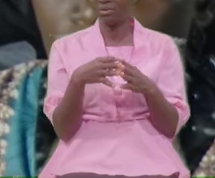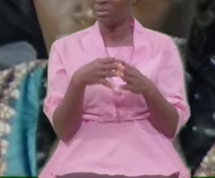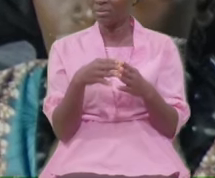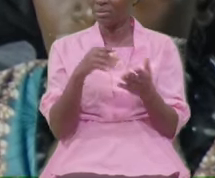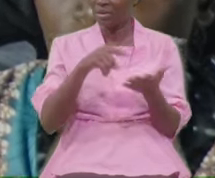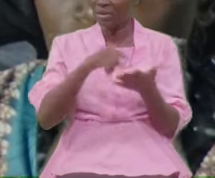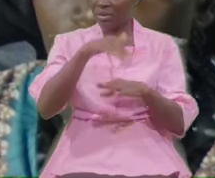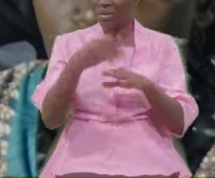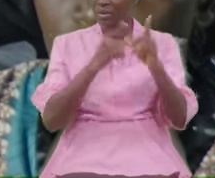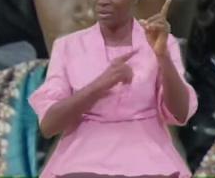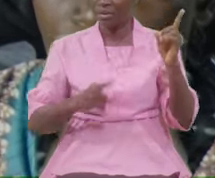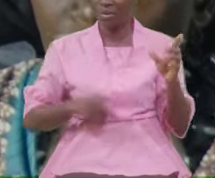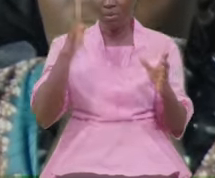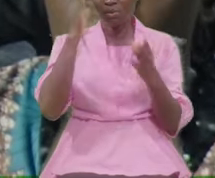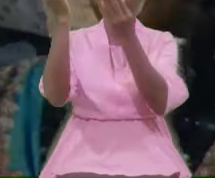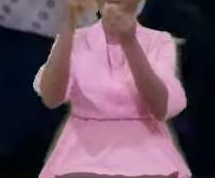here